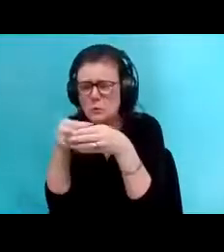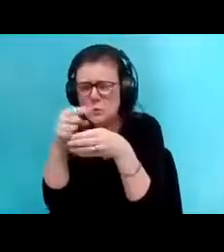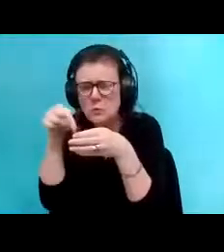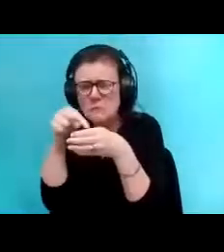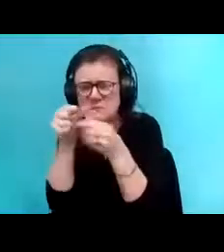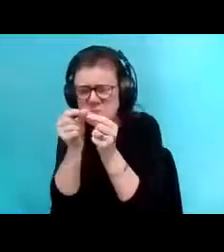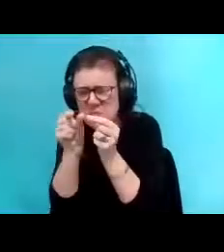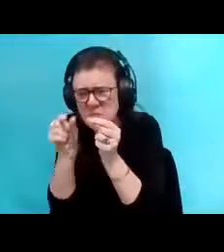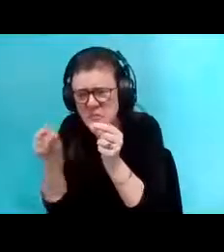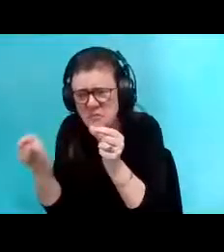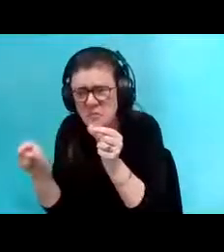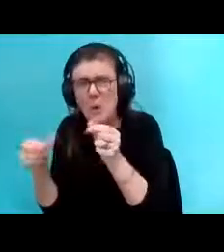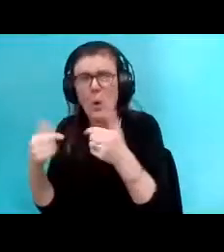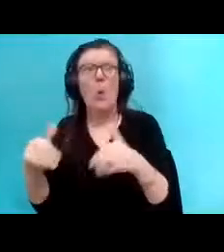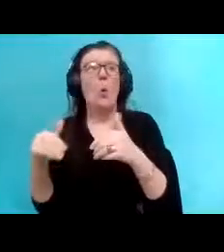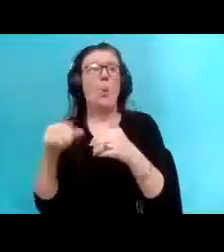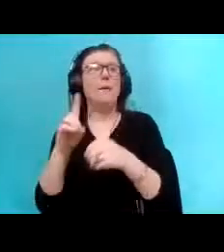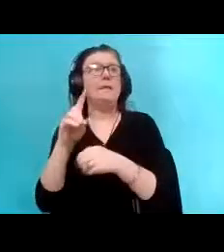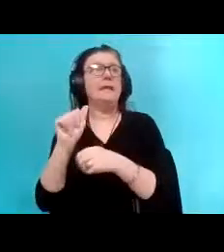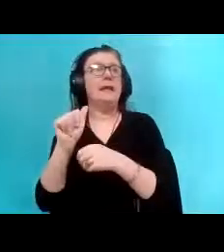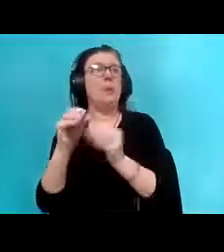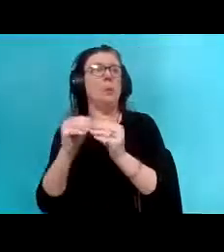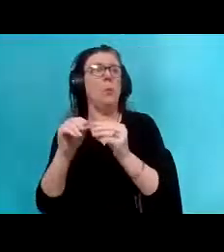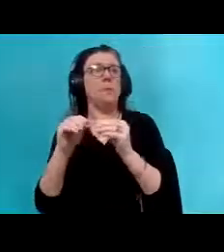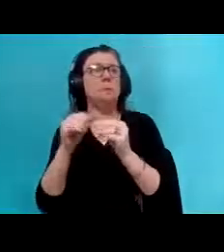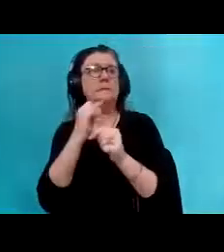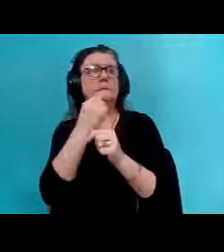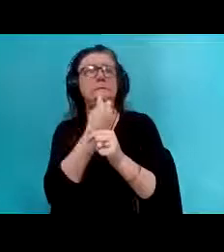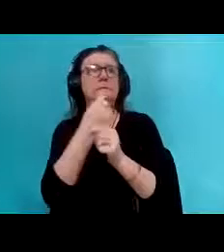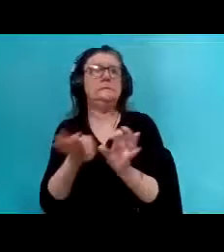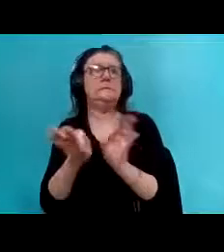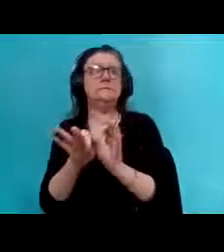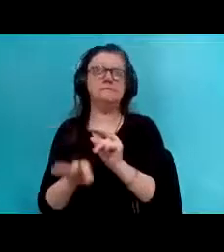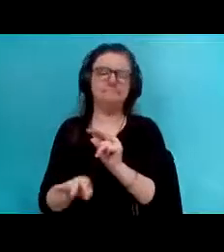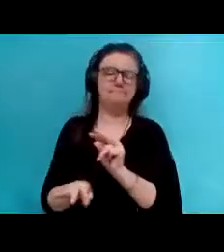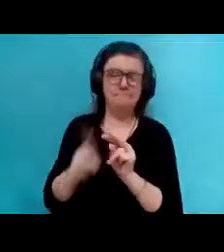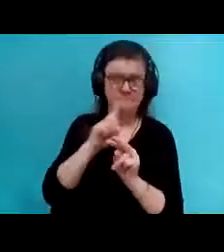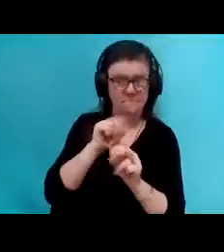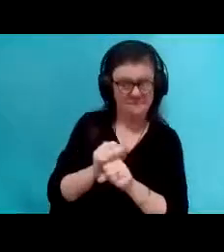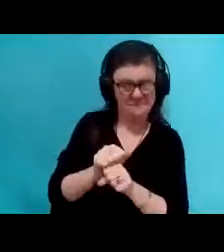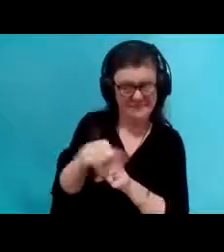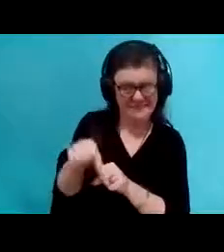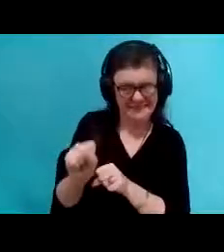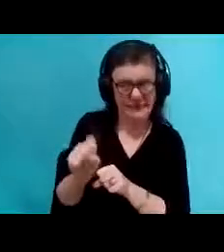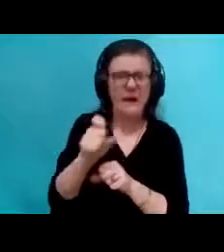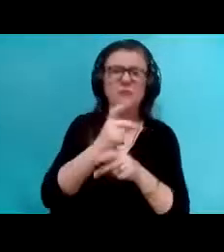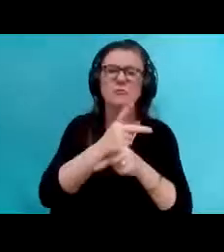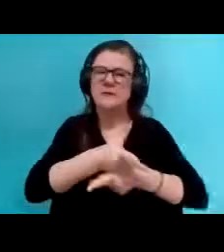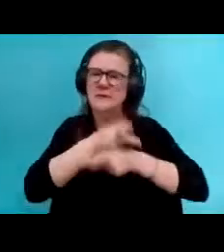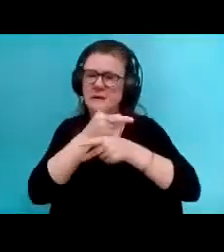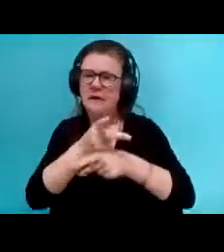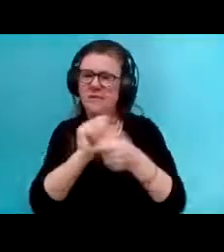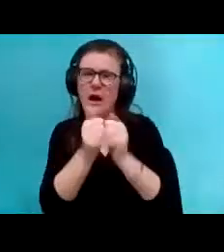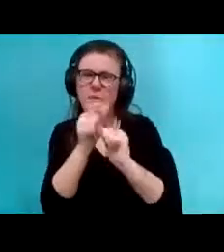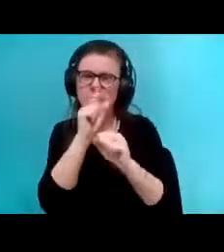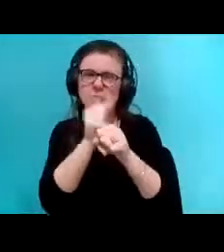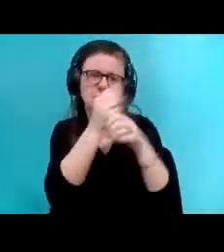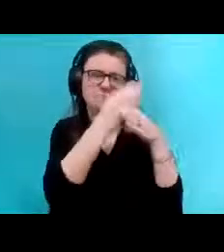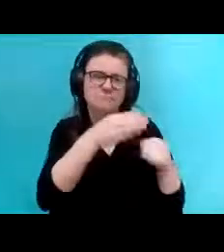the significance of this data. Therefore, the end user needs to be provided with the guidance that disaggregated data by